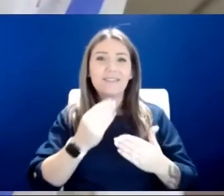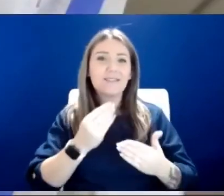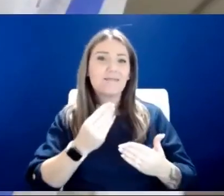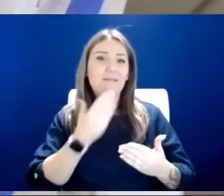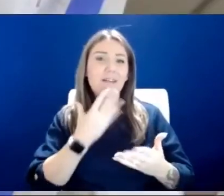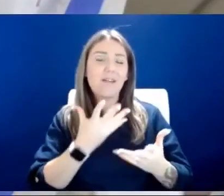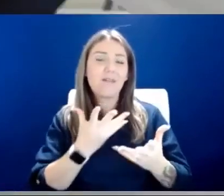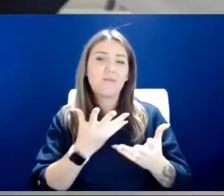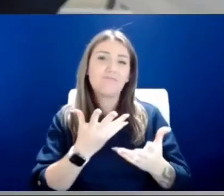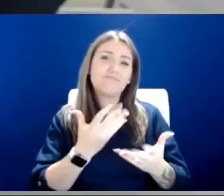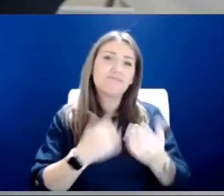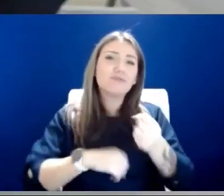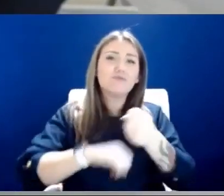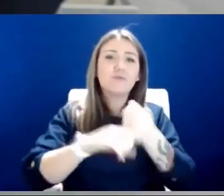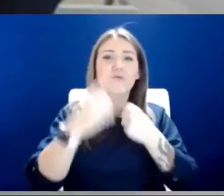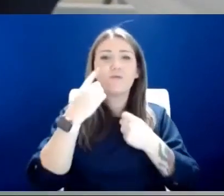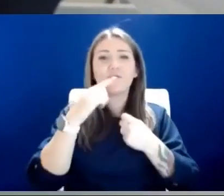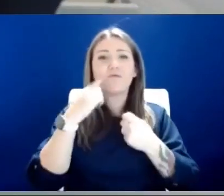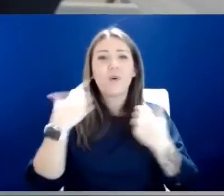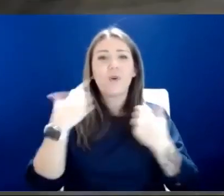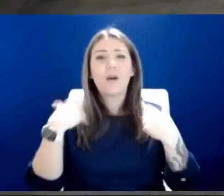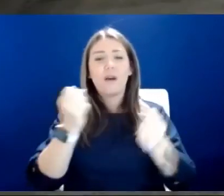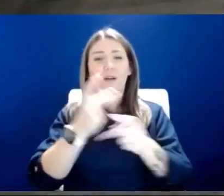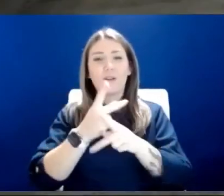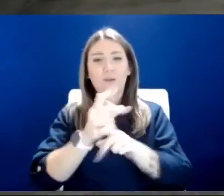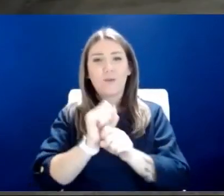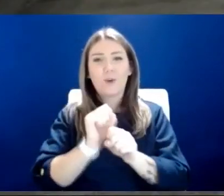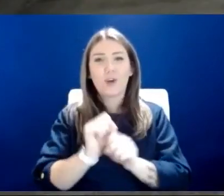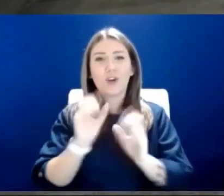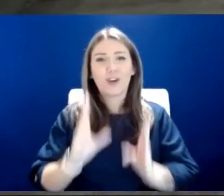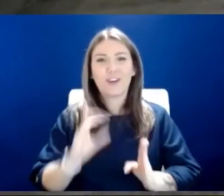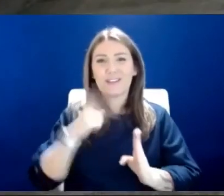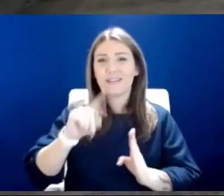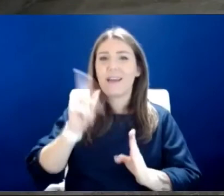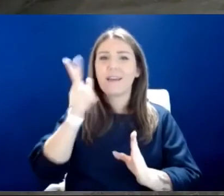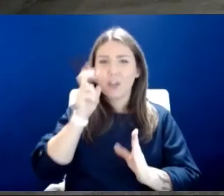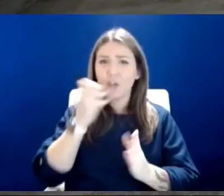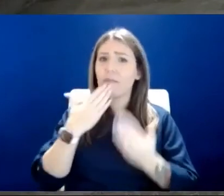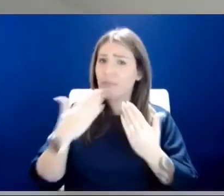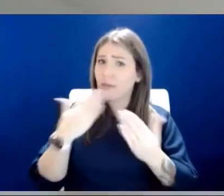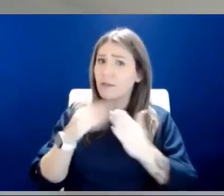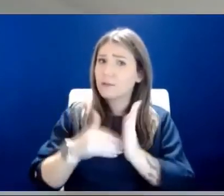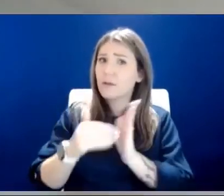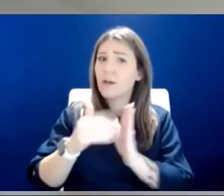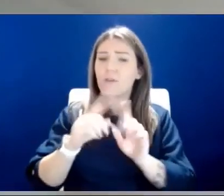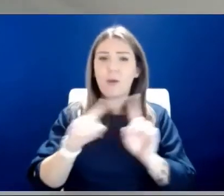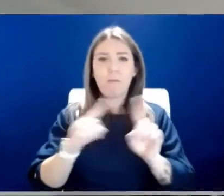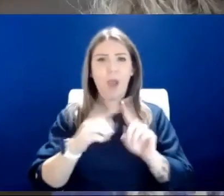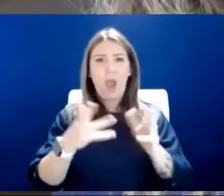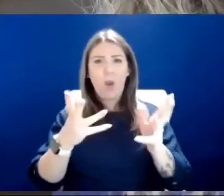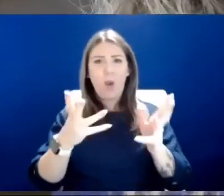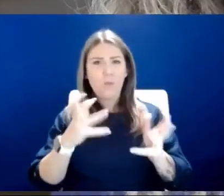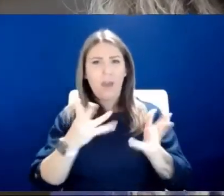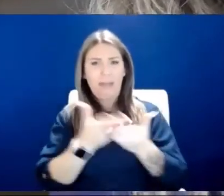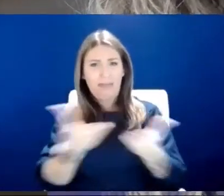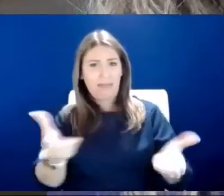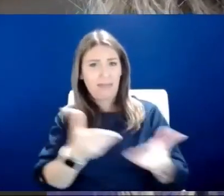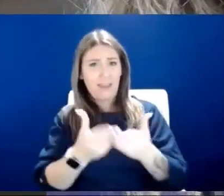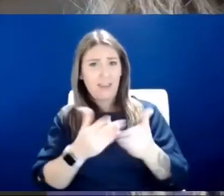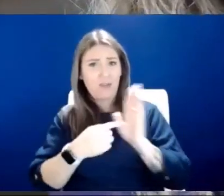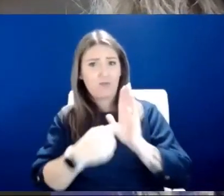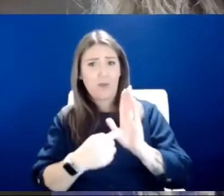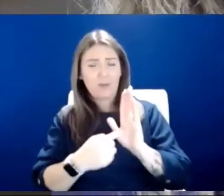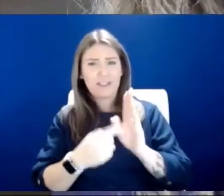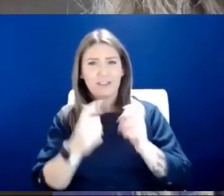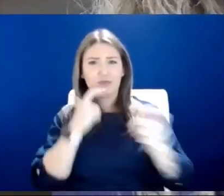hear thank you a lot and thanks, but I just wanted to give them like a piece that kind of visually represents that. It's just like a huge thank you. We're,